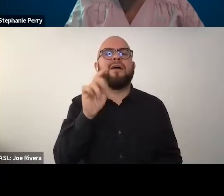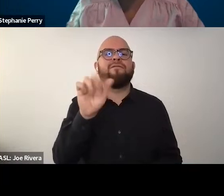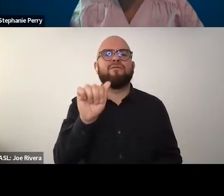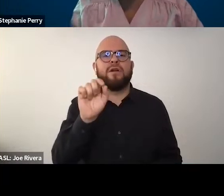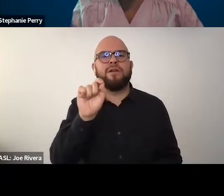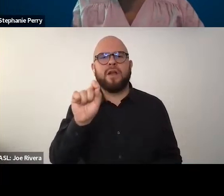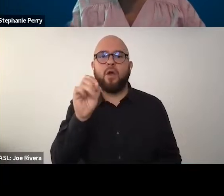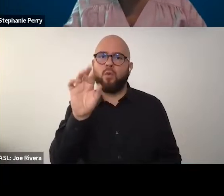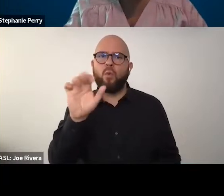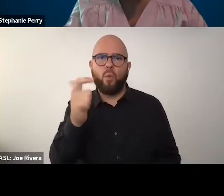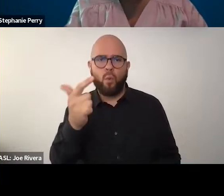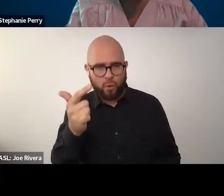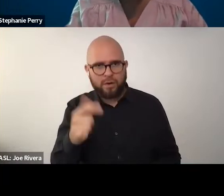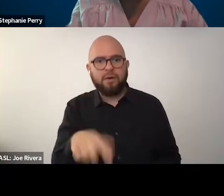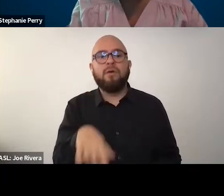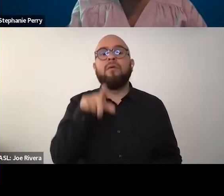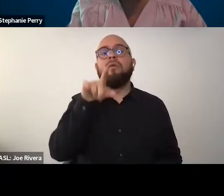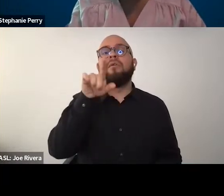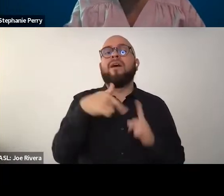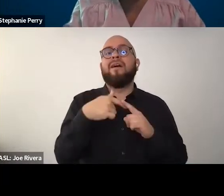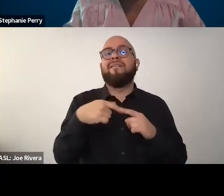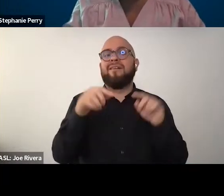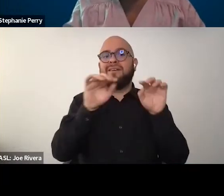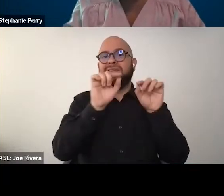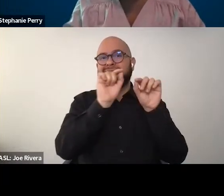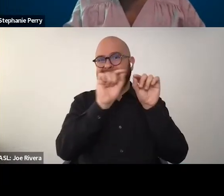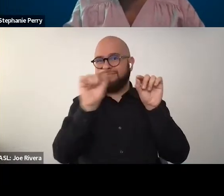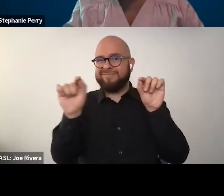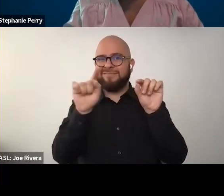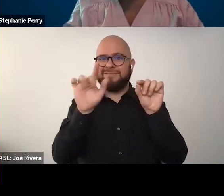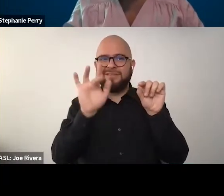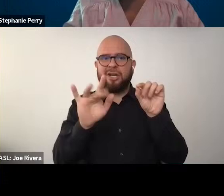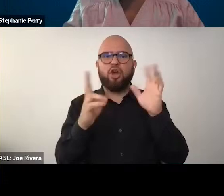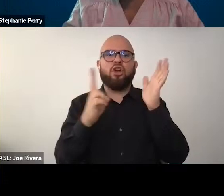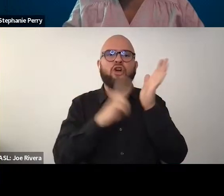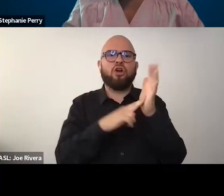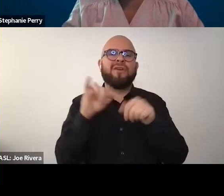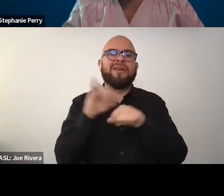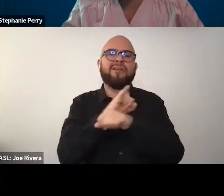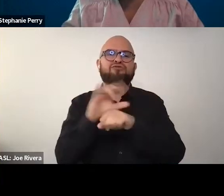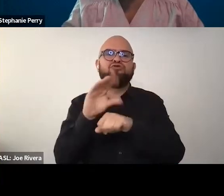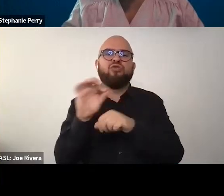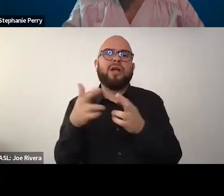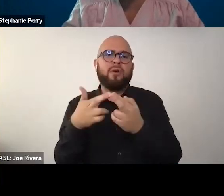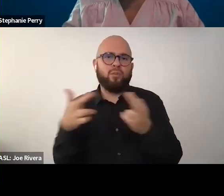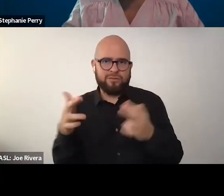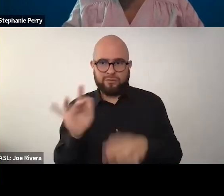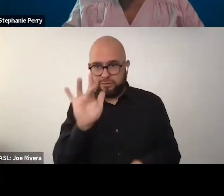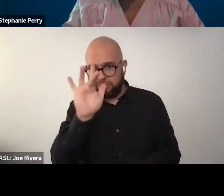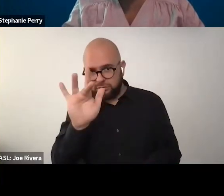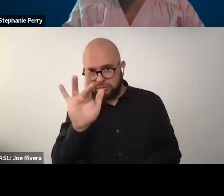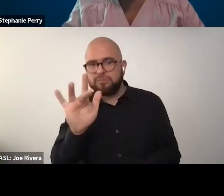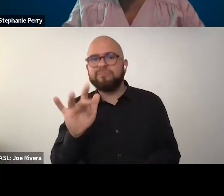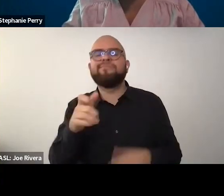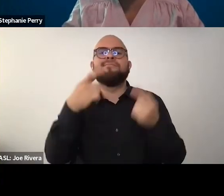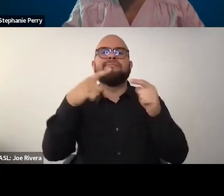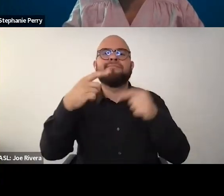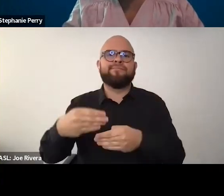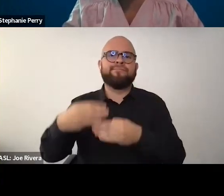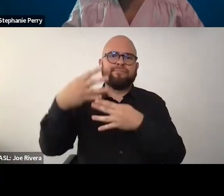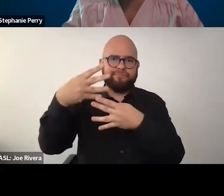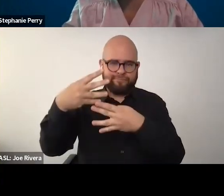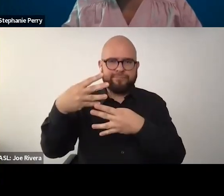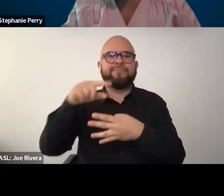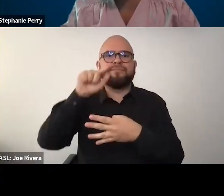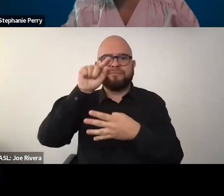www.SAGAFTRA.org, and you would click on Contract Industry and Resources. When you do that, you're going to see